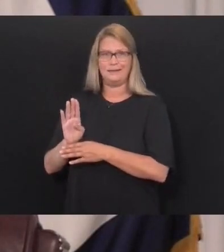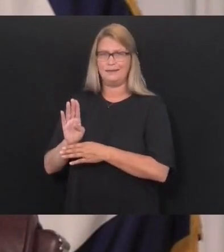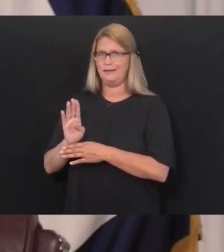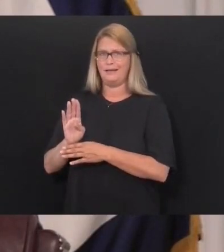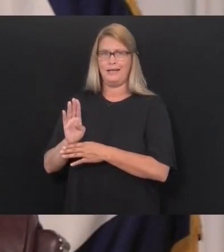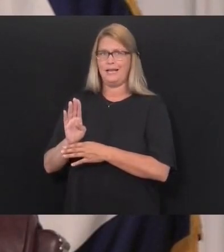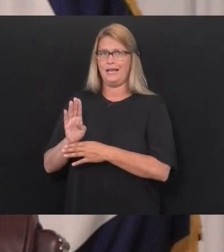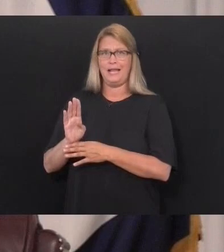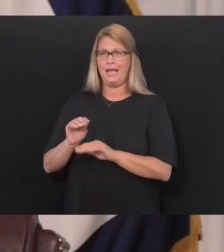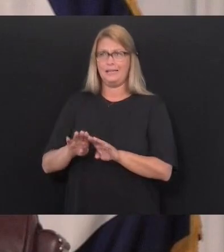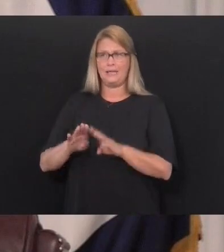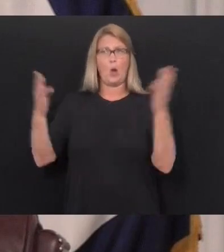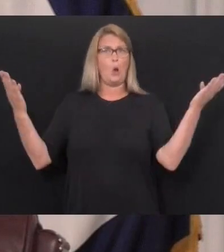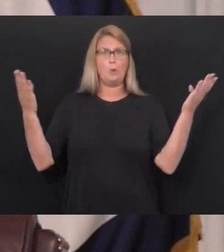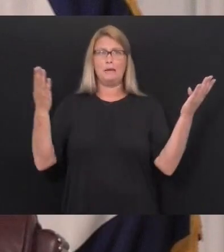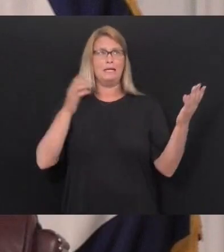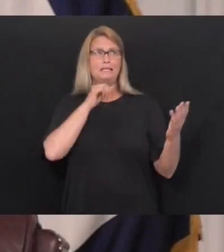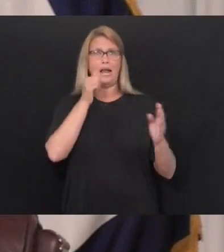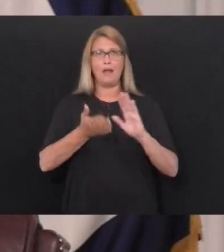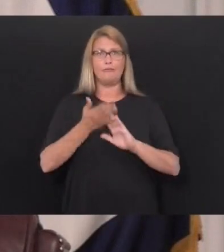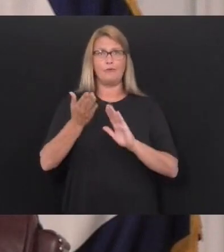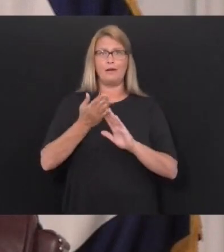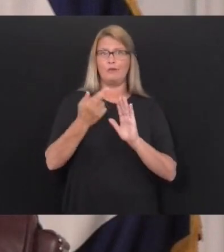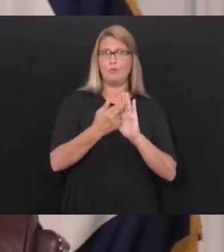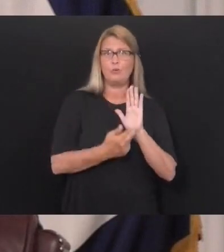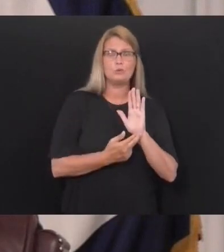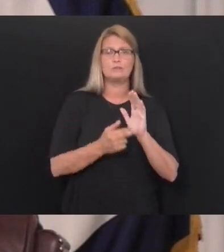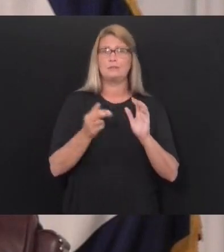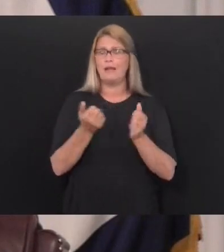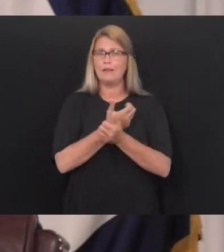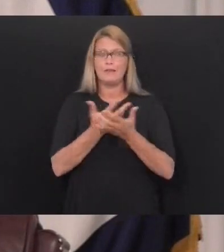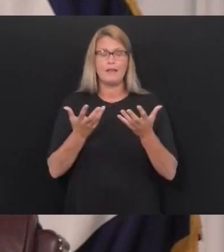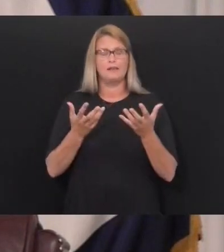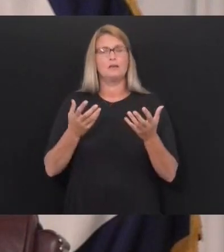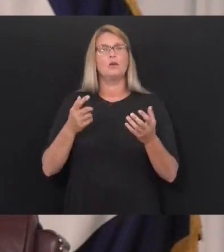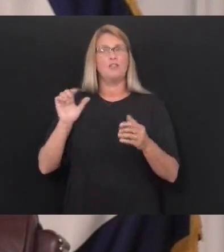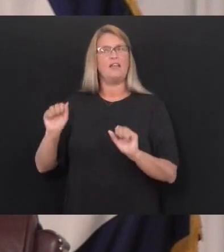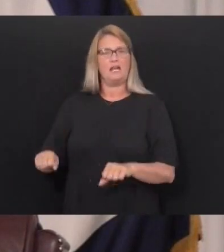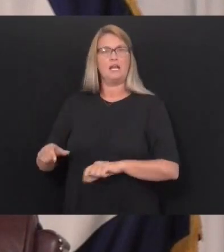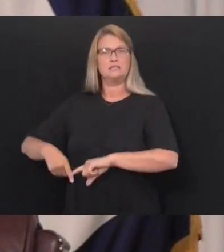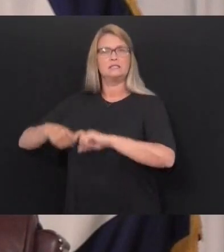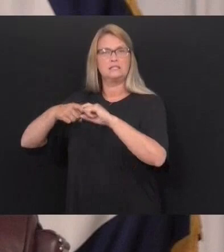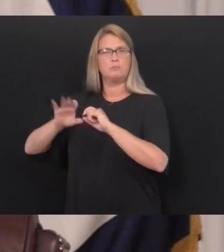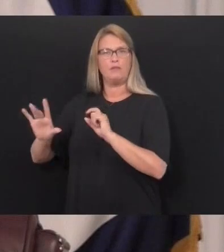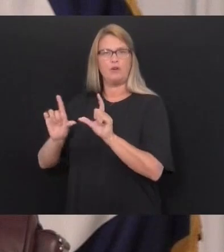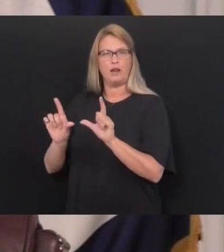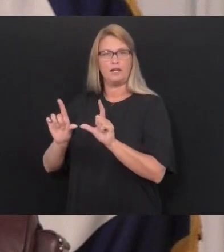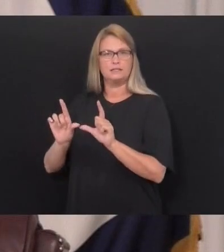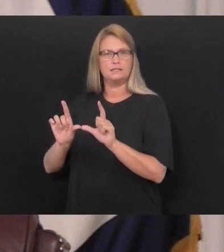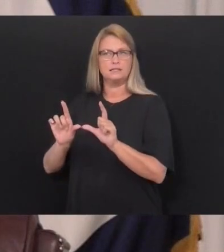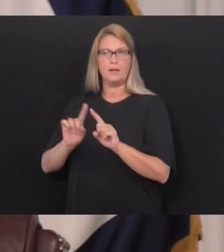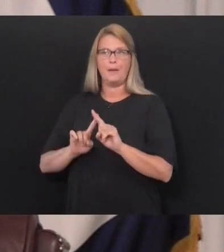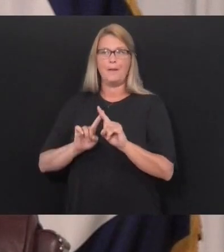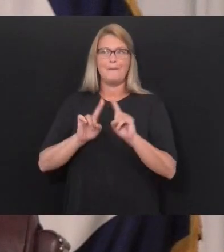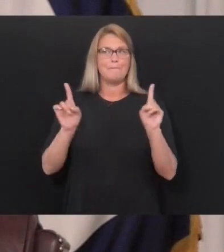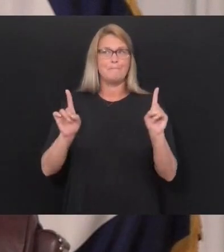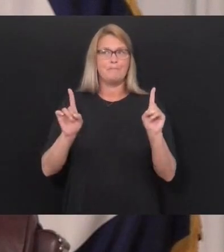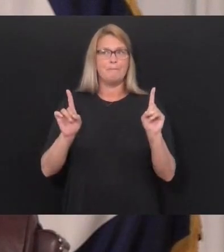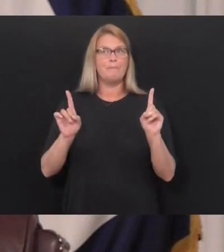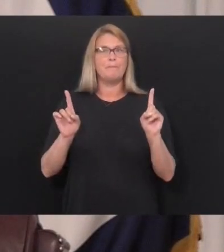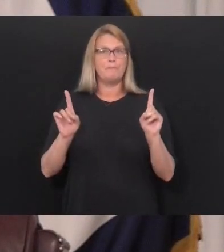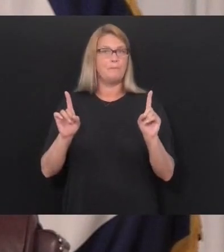the team test positive. At that point, does the whole team go into quarantine? Do games get canceled?